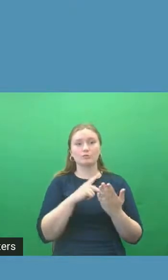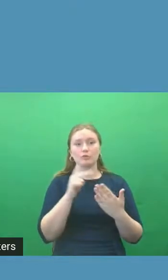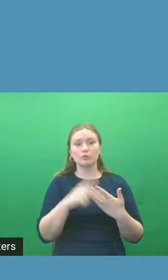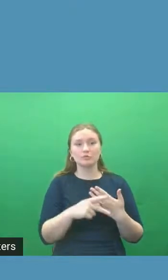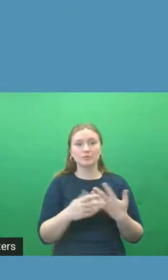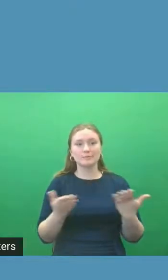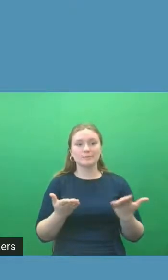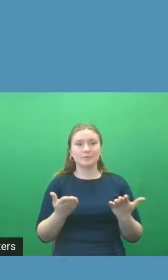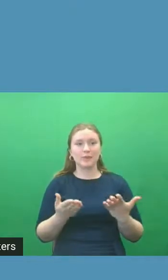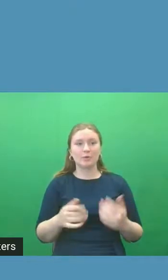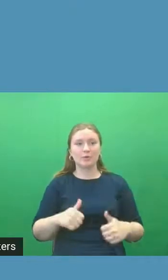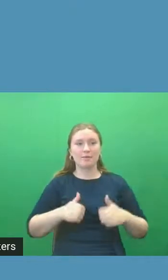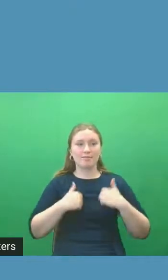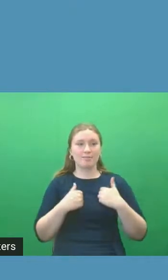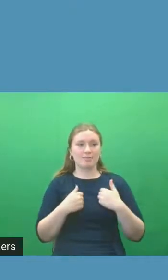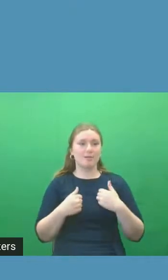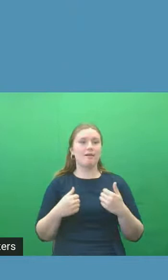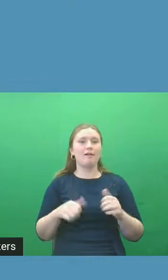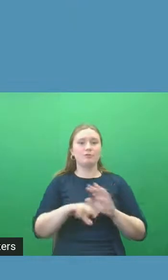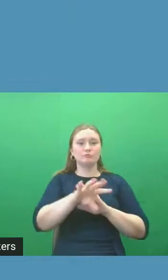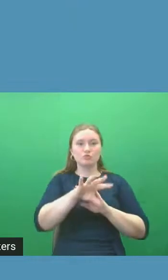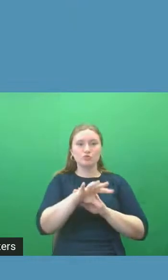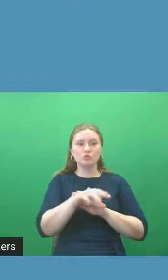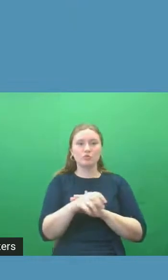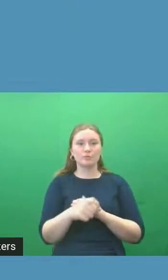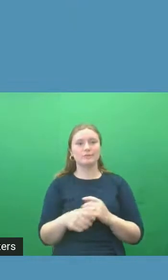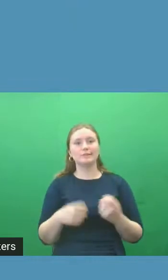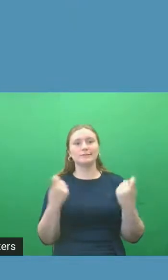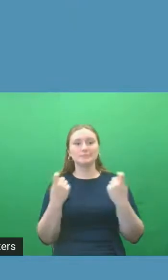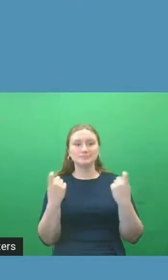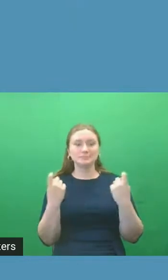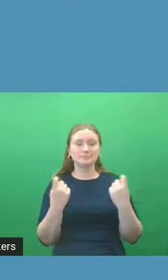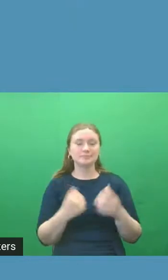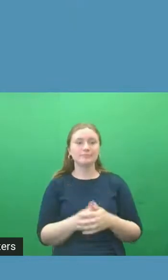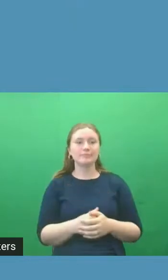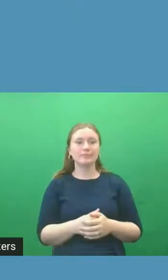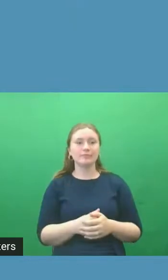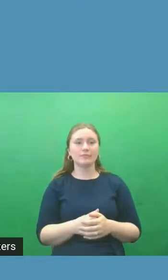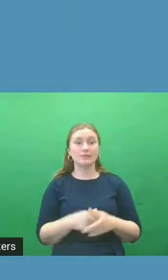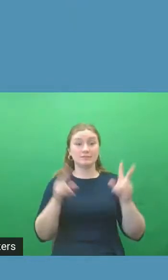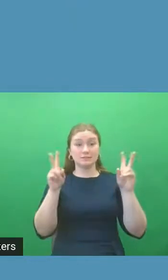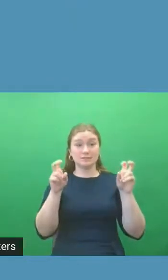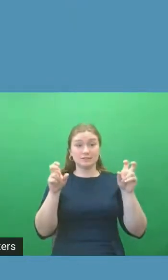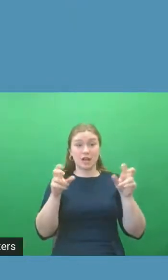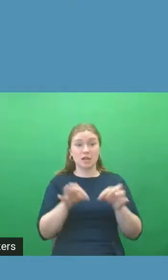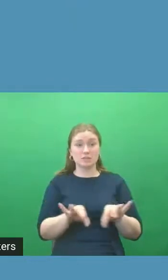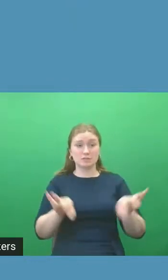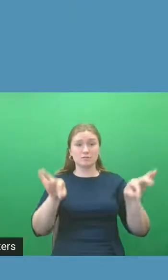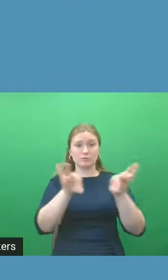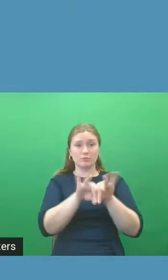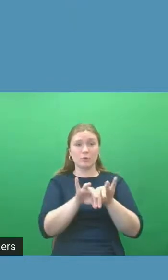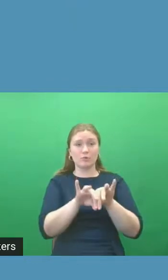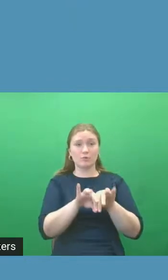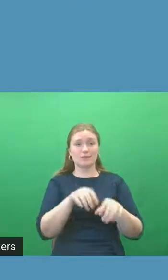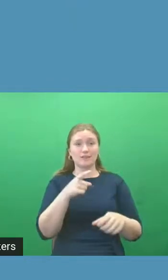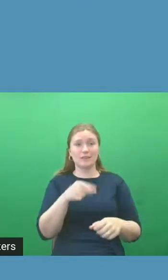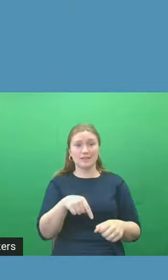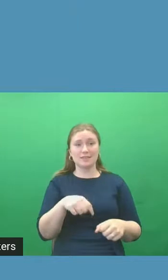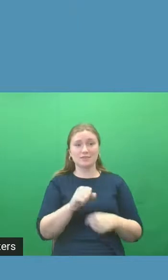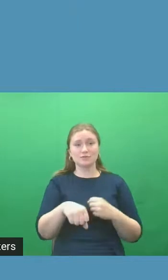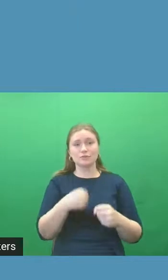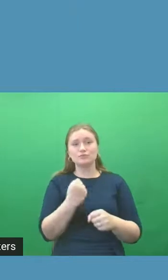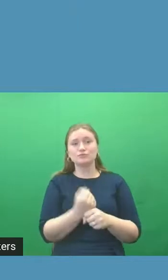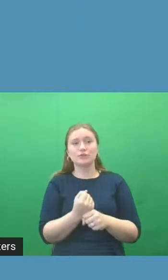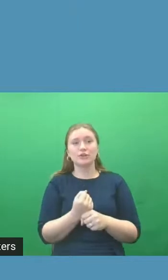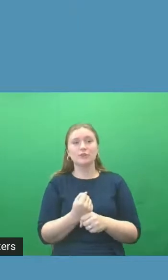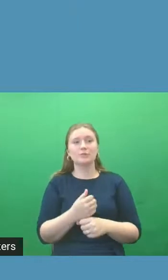streaming events, tours, and programs. This topic has become very important in this past year, so we're delighted to have you with us